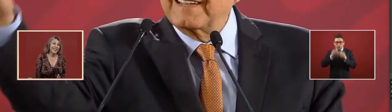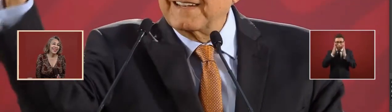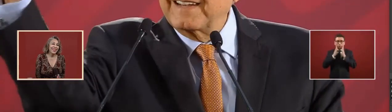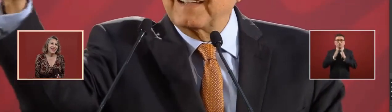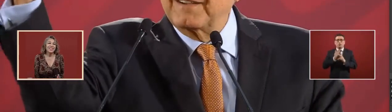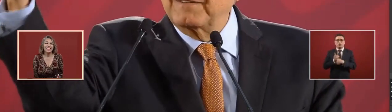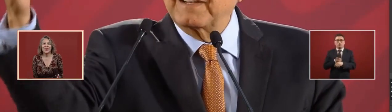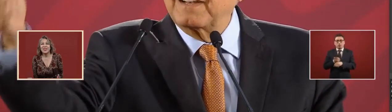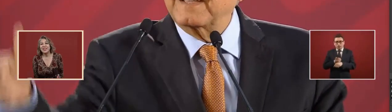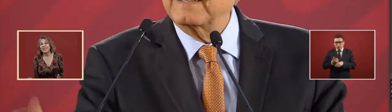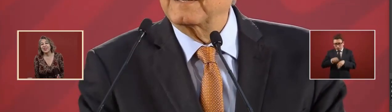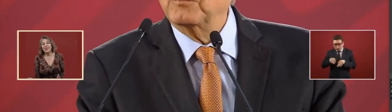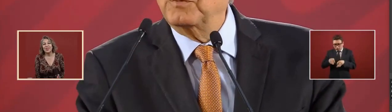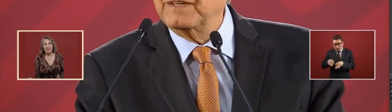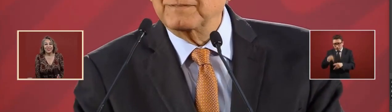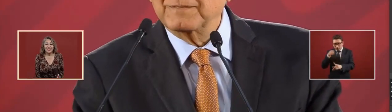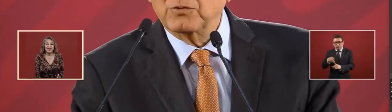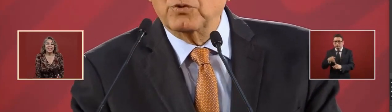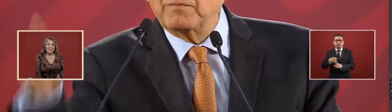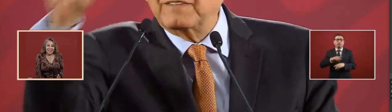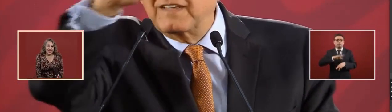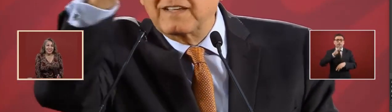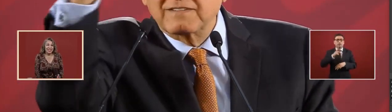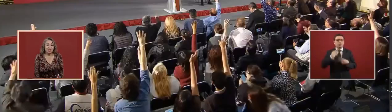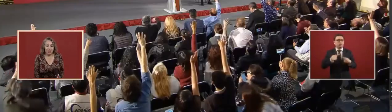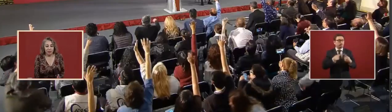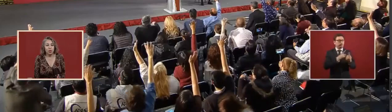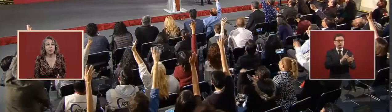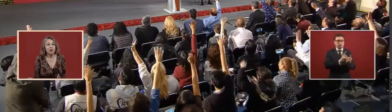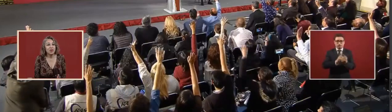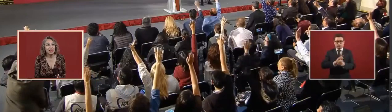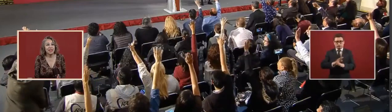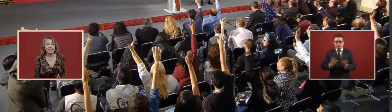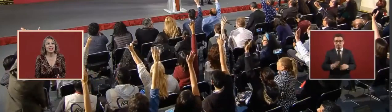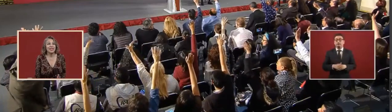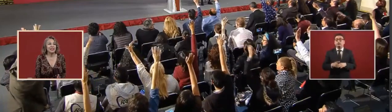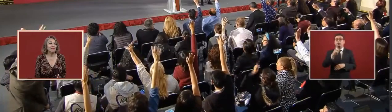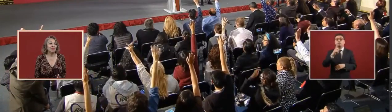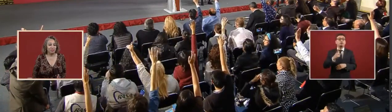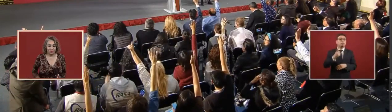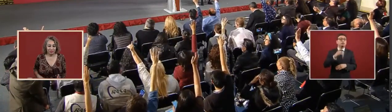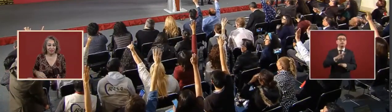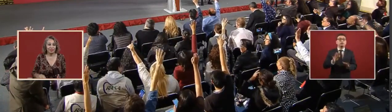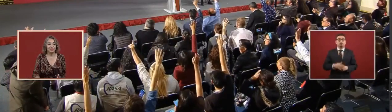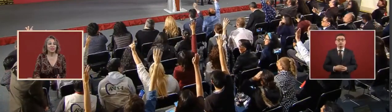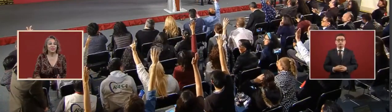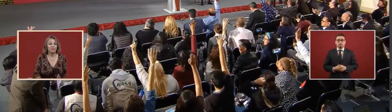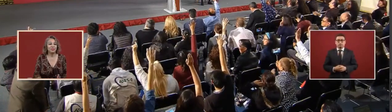que ir so you need to go muy bien. Una más to ya. See the people. One more question and that's it.